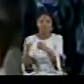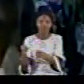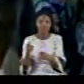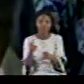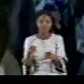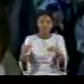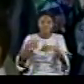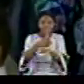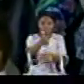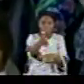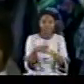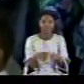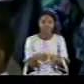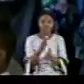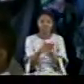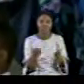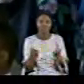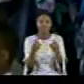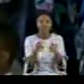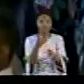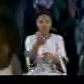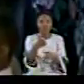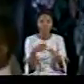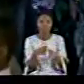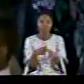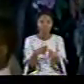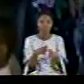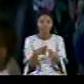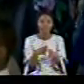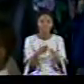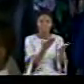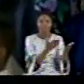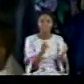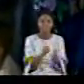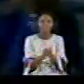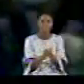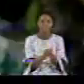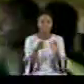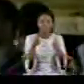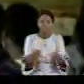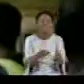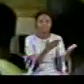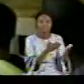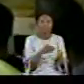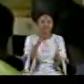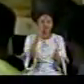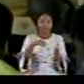Something is happening over there. Bring the person. Bring him. Bring her.